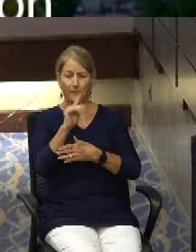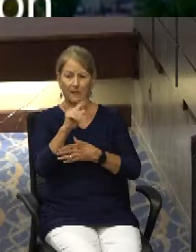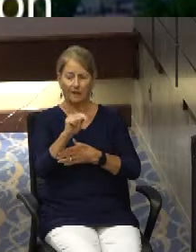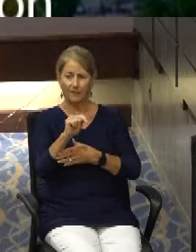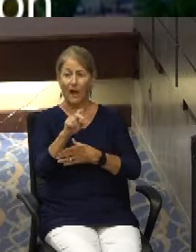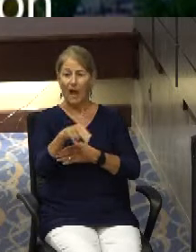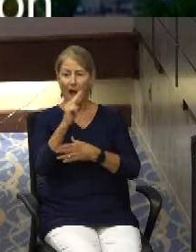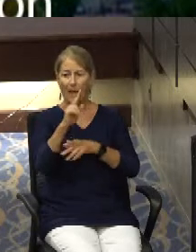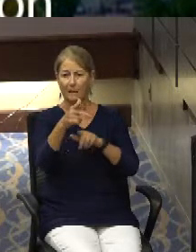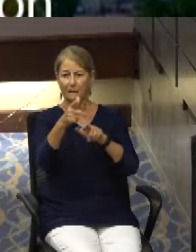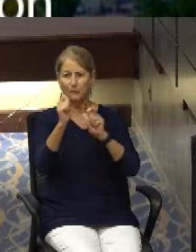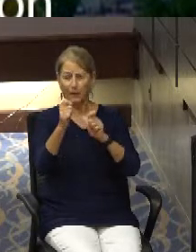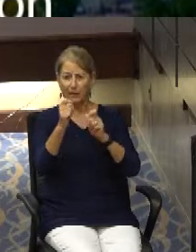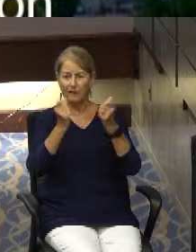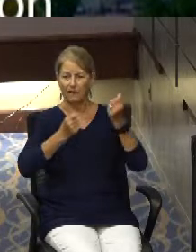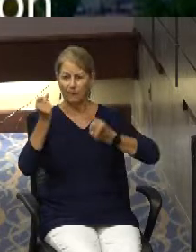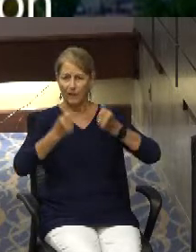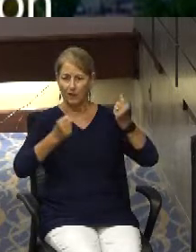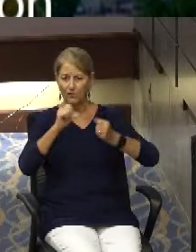an amount not to exceed